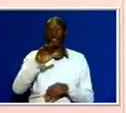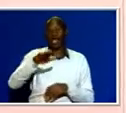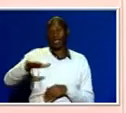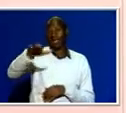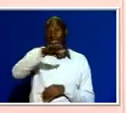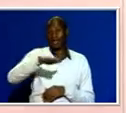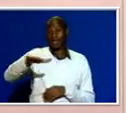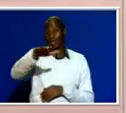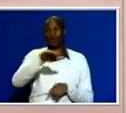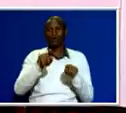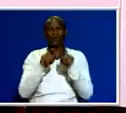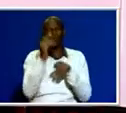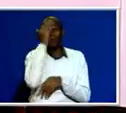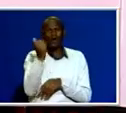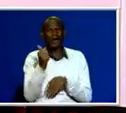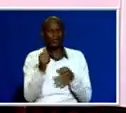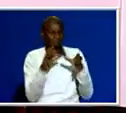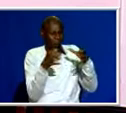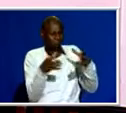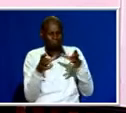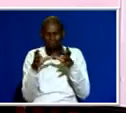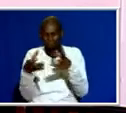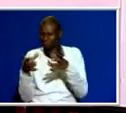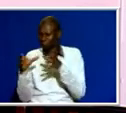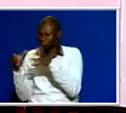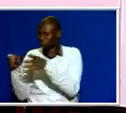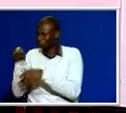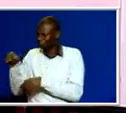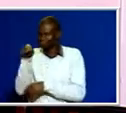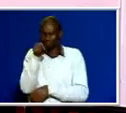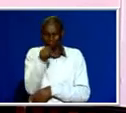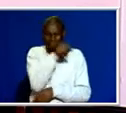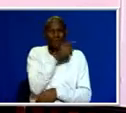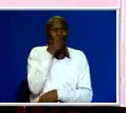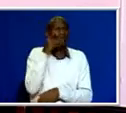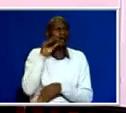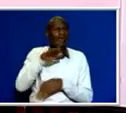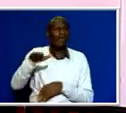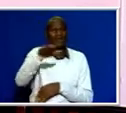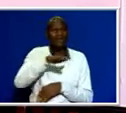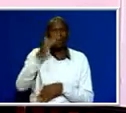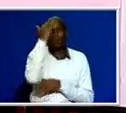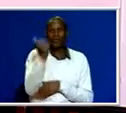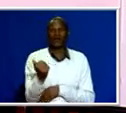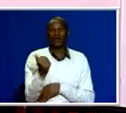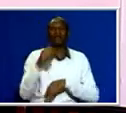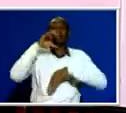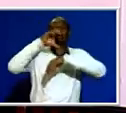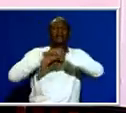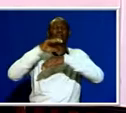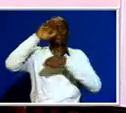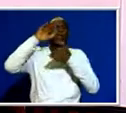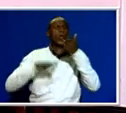areas. And why are we classifying those areas as dry areas? One, because they receive very